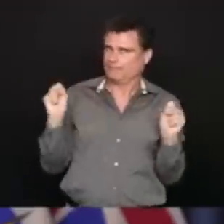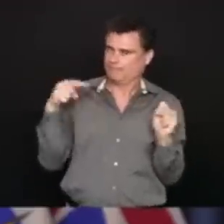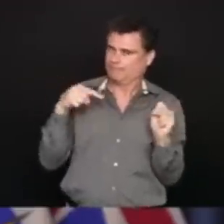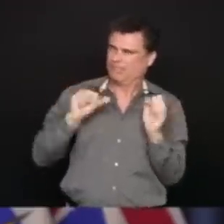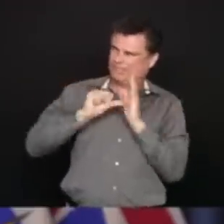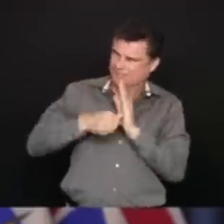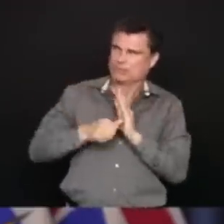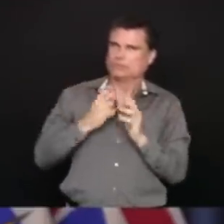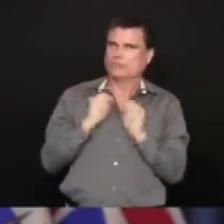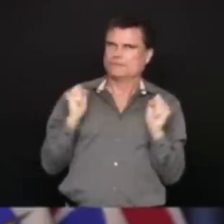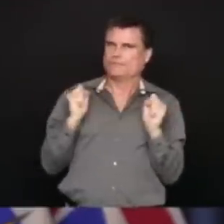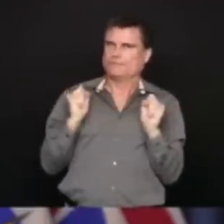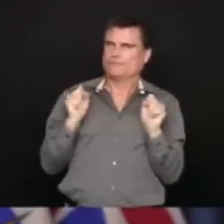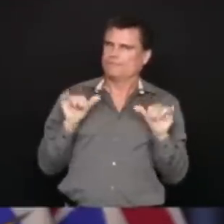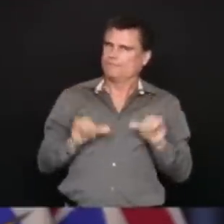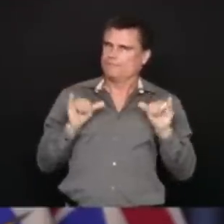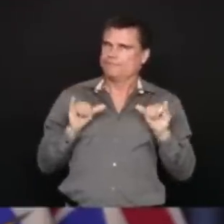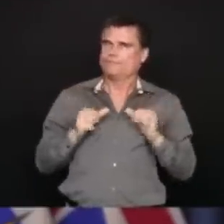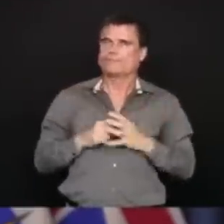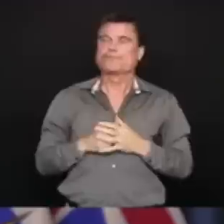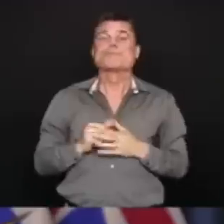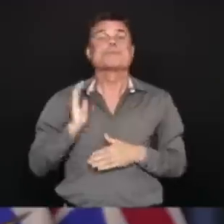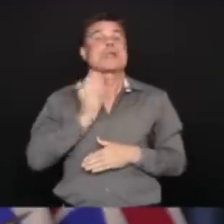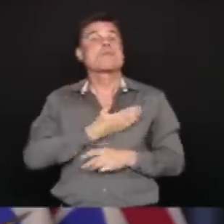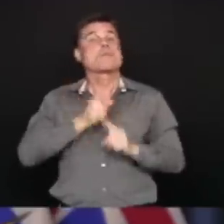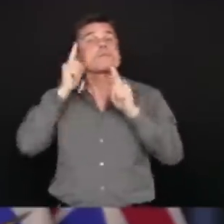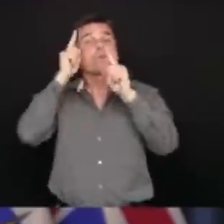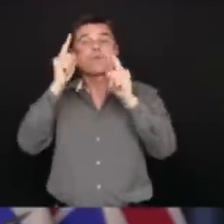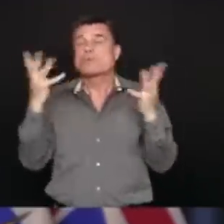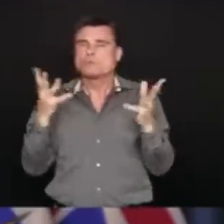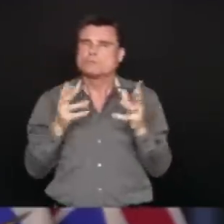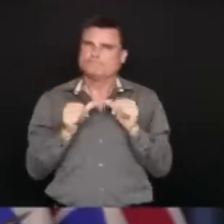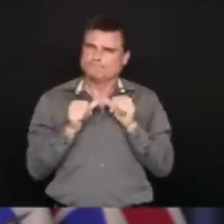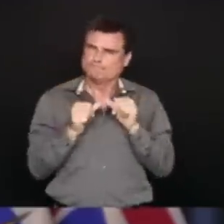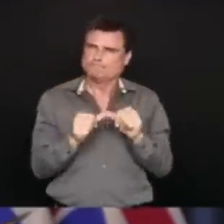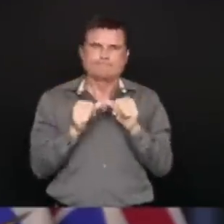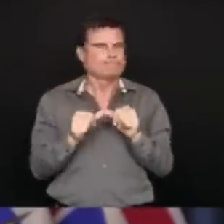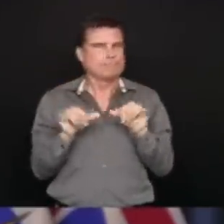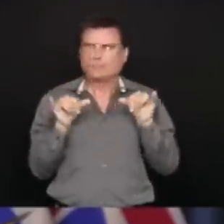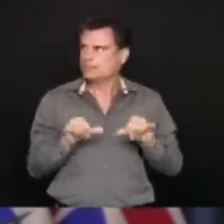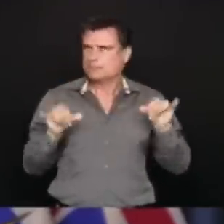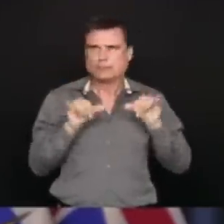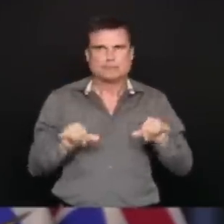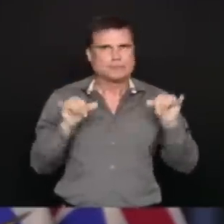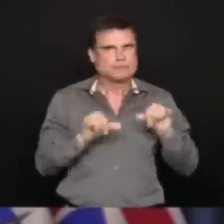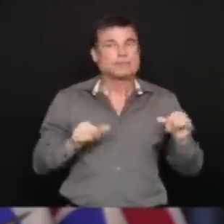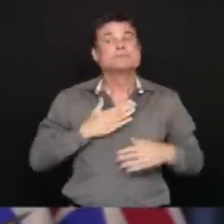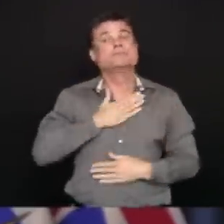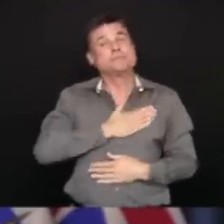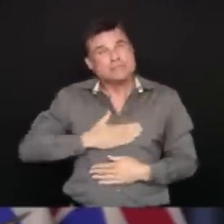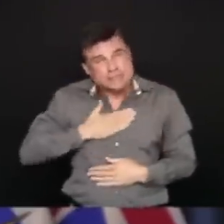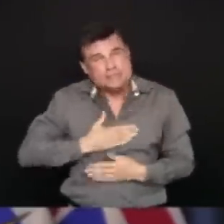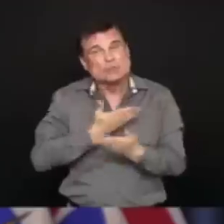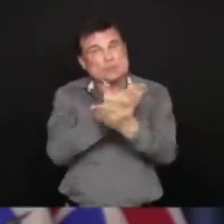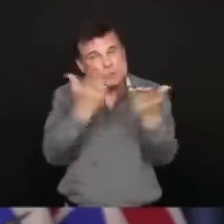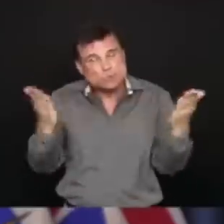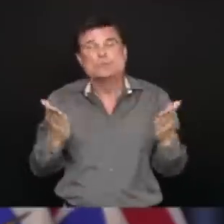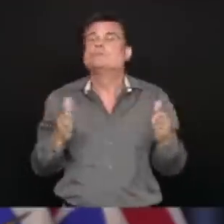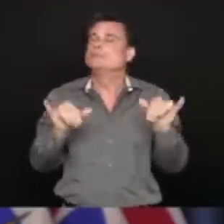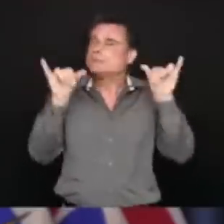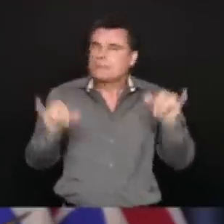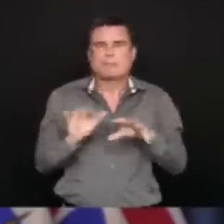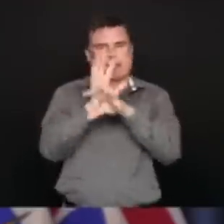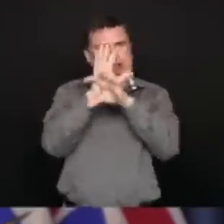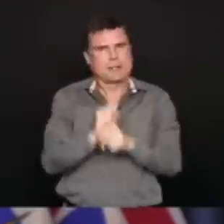hold our line, and please keep doing what you've been doing. Continue to show the kindness and care that we